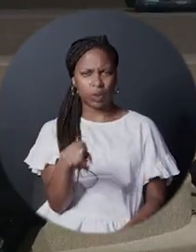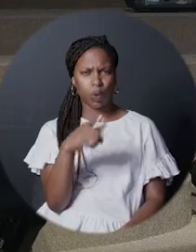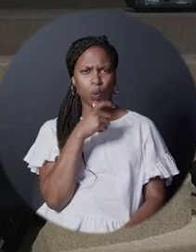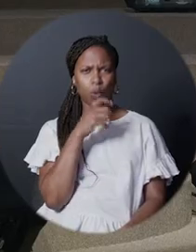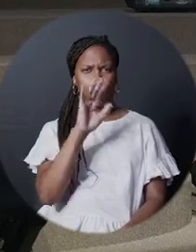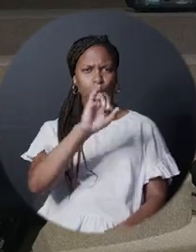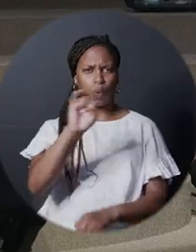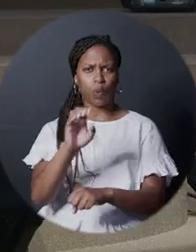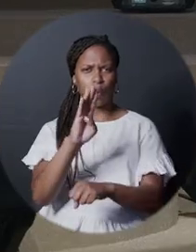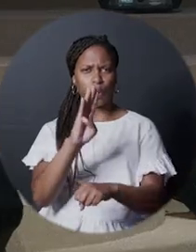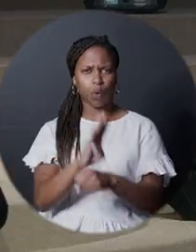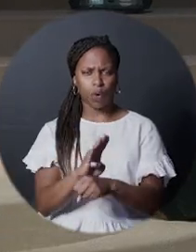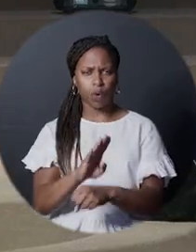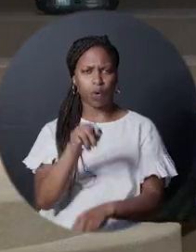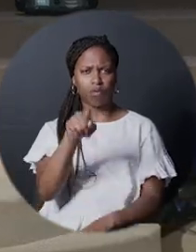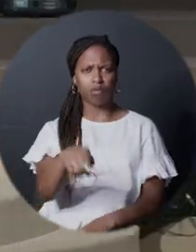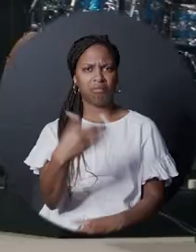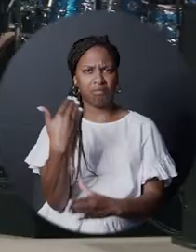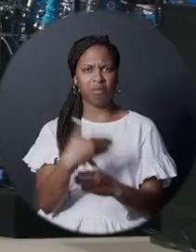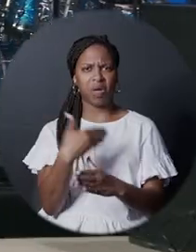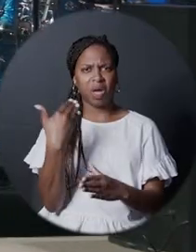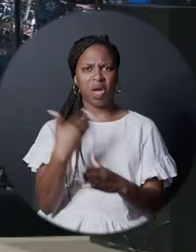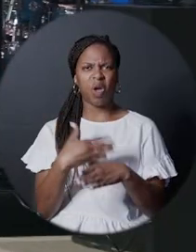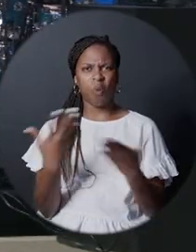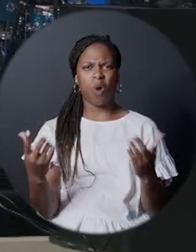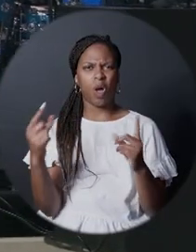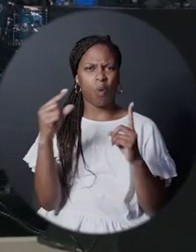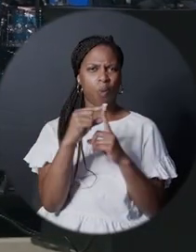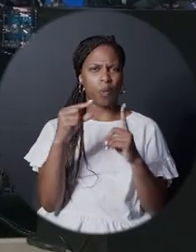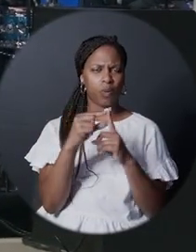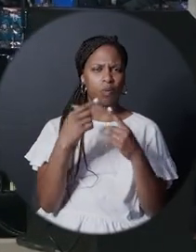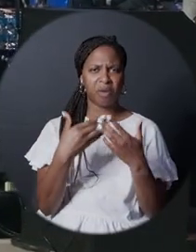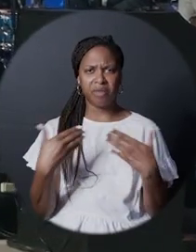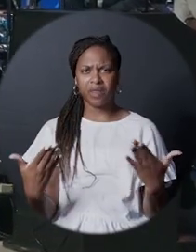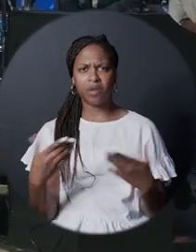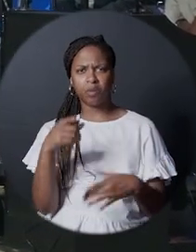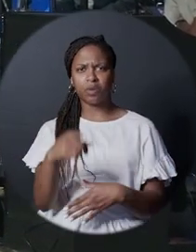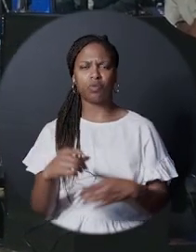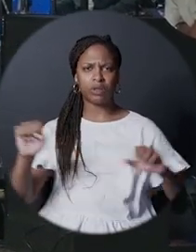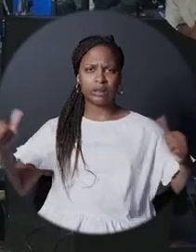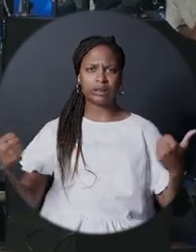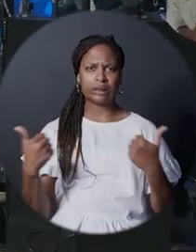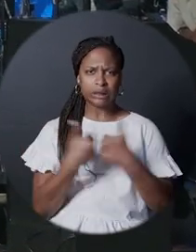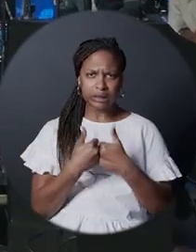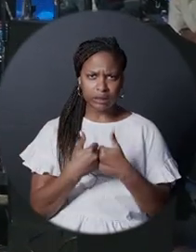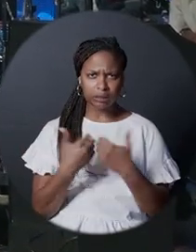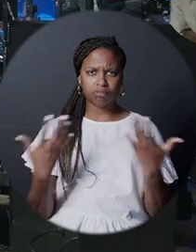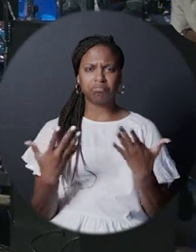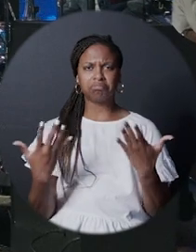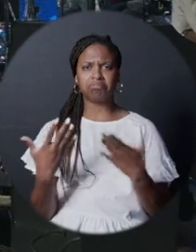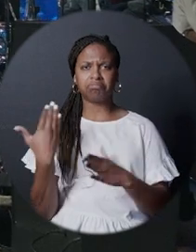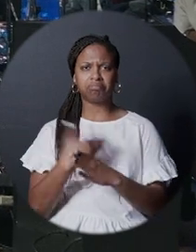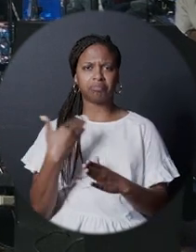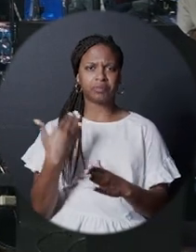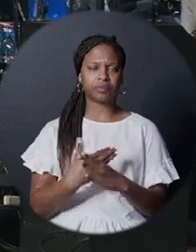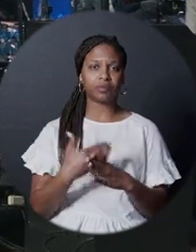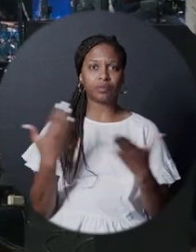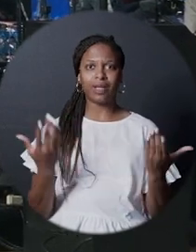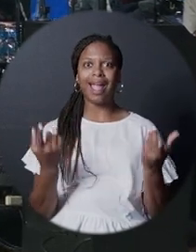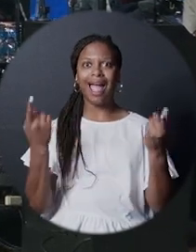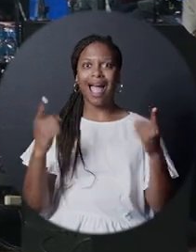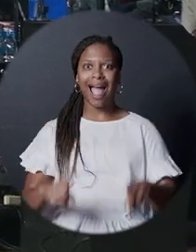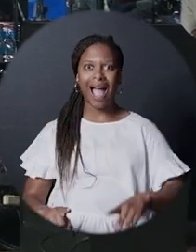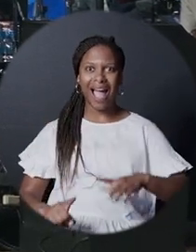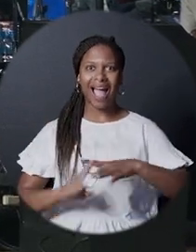ugliness inside of you? Who at your job gets on your nerve? What words, what things when you are challenged, what gets on your